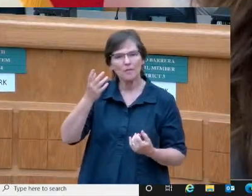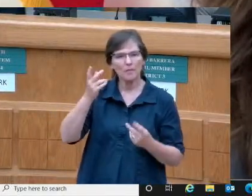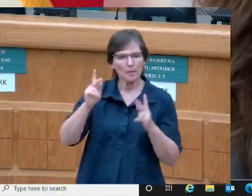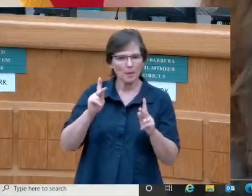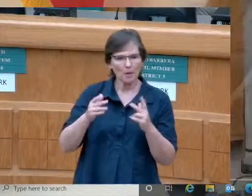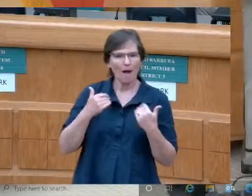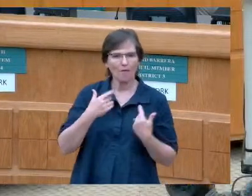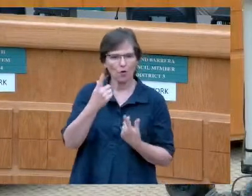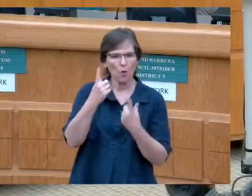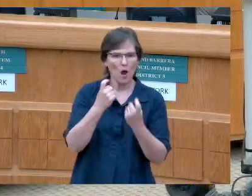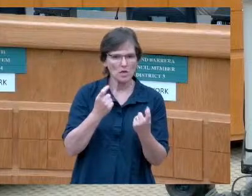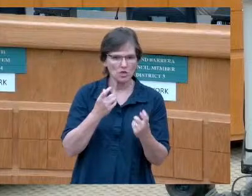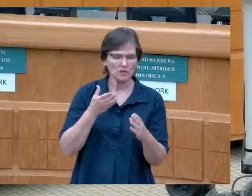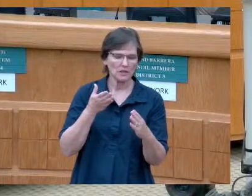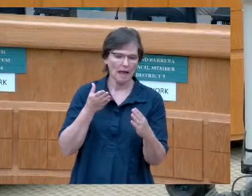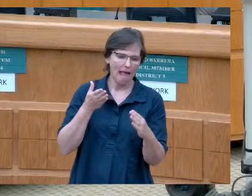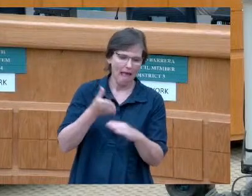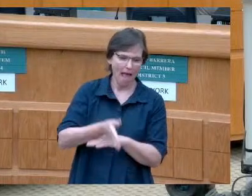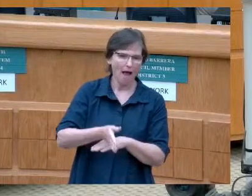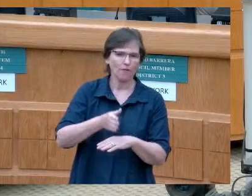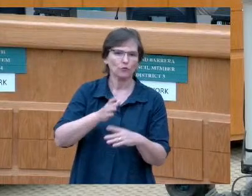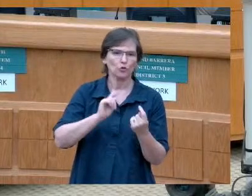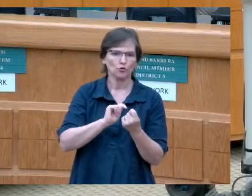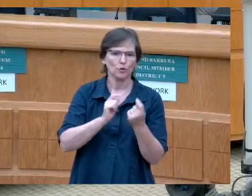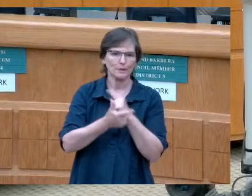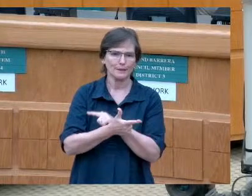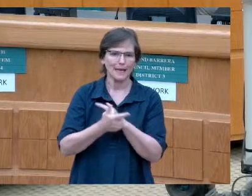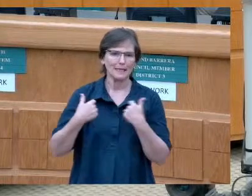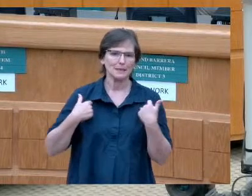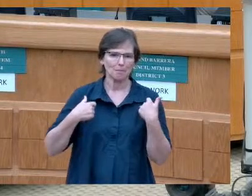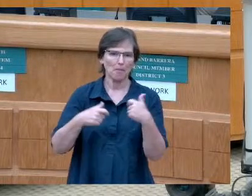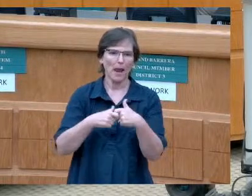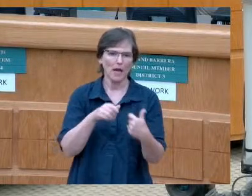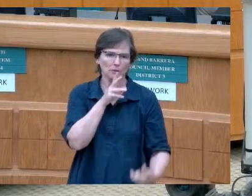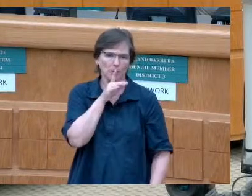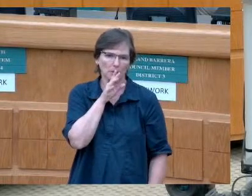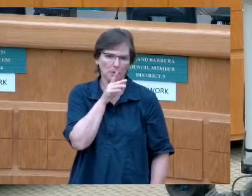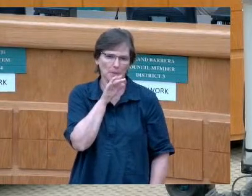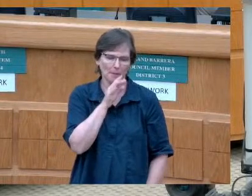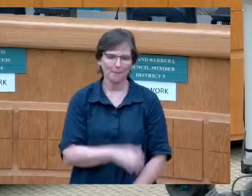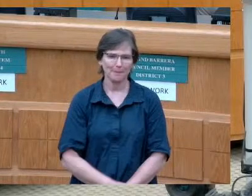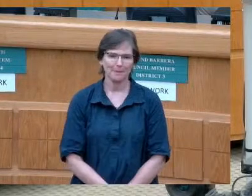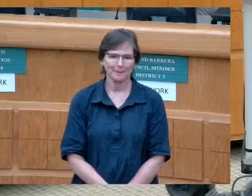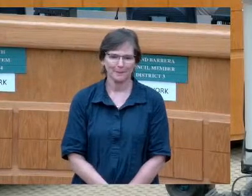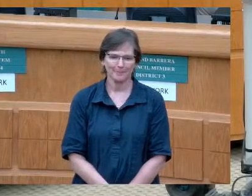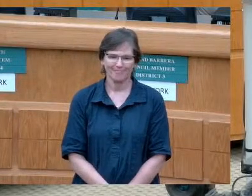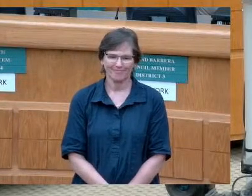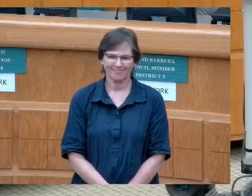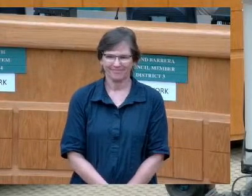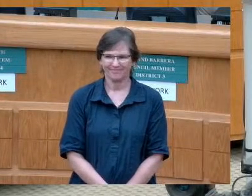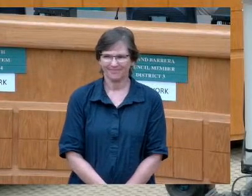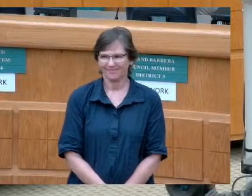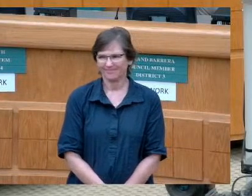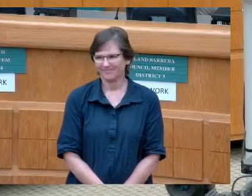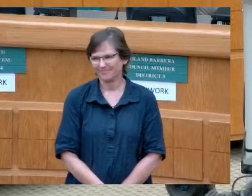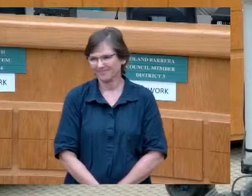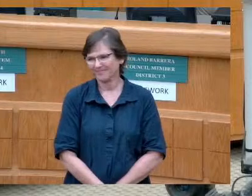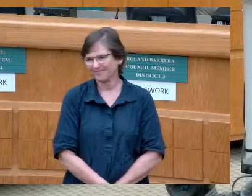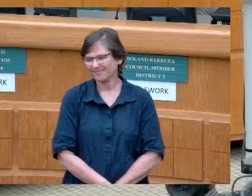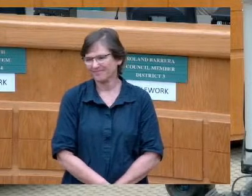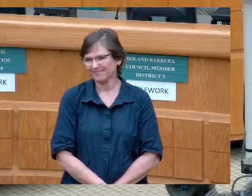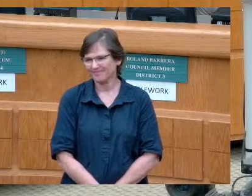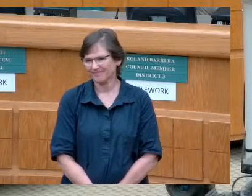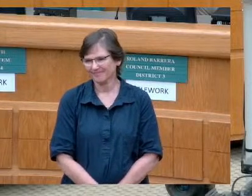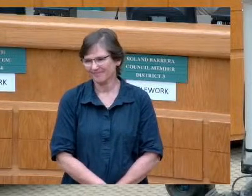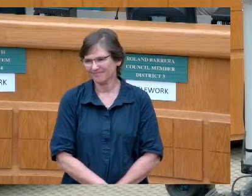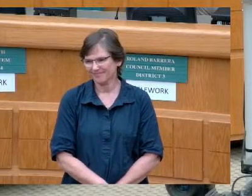Muchas gracias a las recomendaciones de nuestro Departamento de Salud Pública. Es muy importante hacerse el test. A veces pensamos que es mejor darle